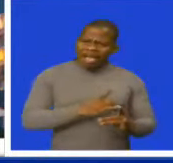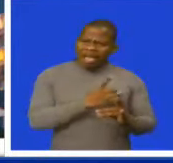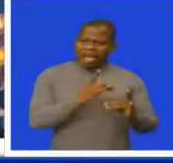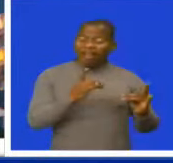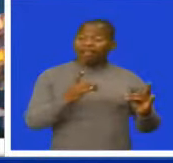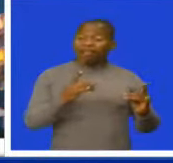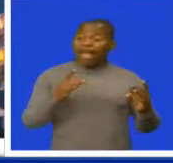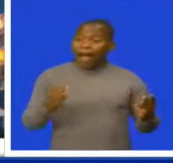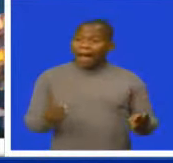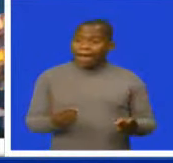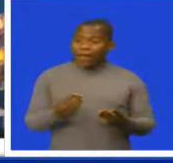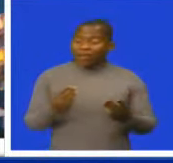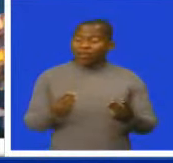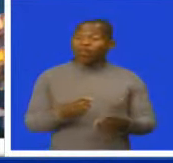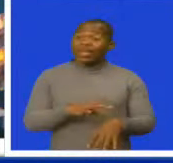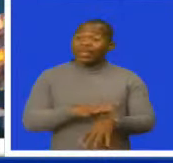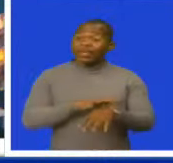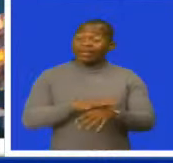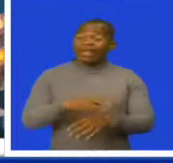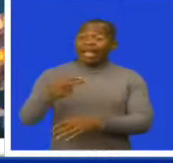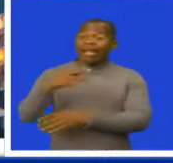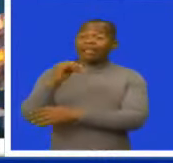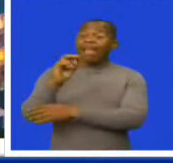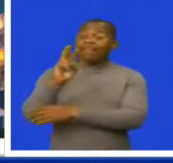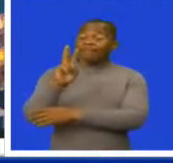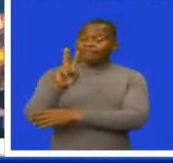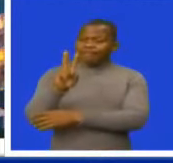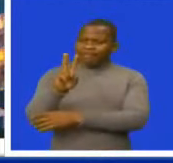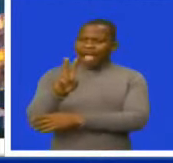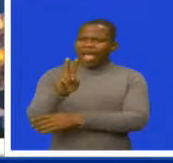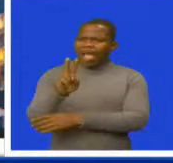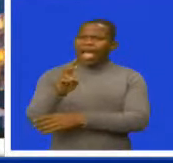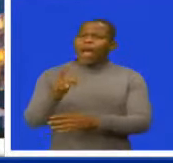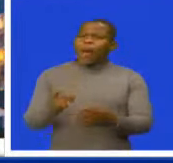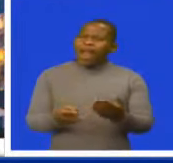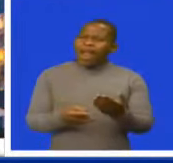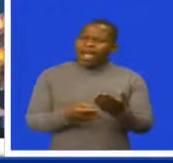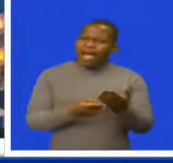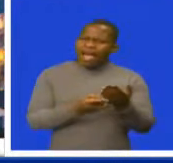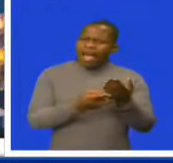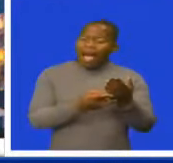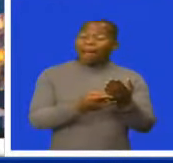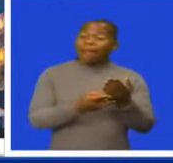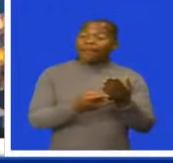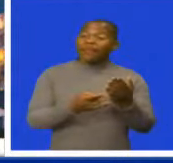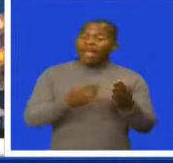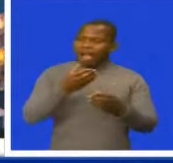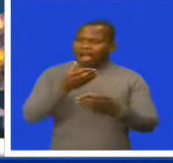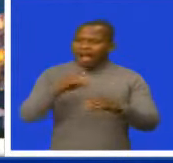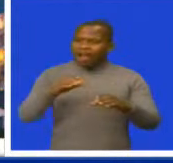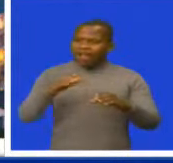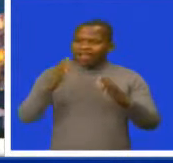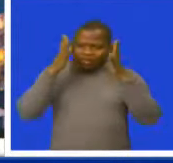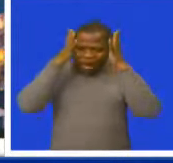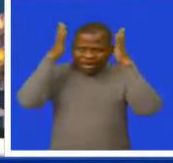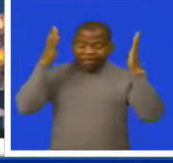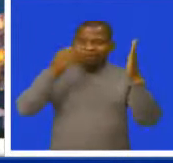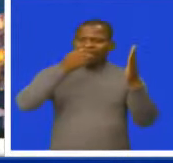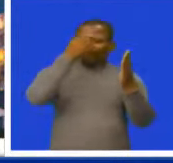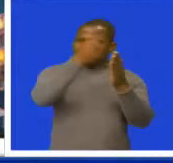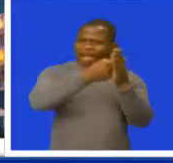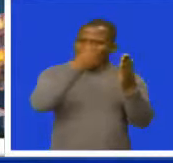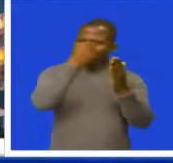HIV ngeminyaka wa 2022. Liphini landvunankulu ke belimelelwe yinduna elitiko letemcebo waphansi nemandla Peter